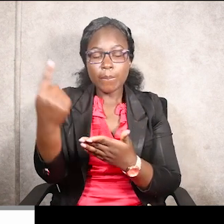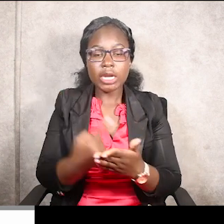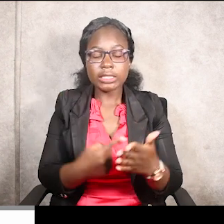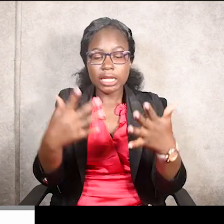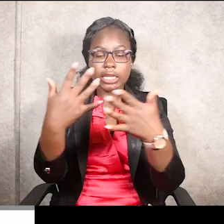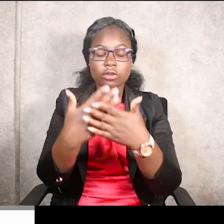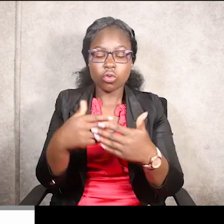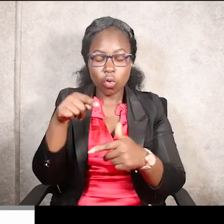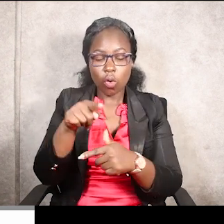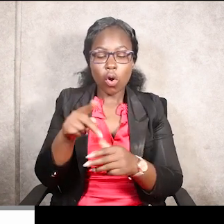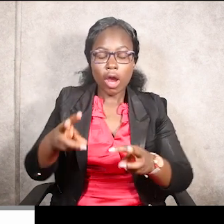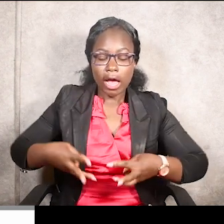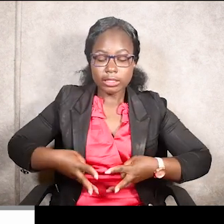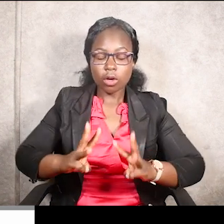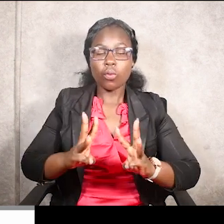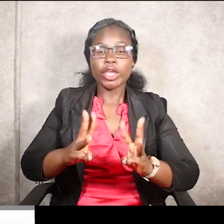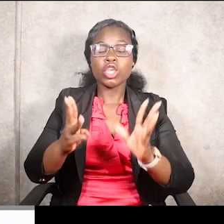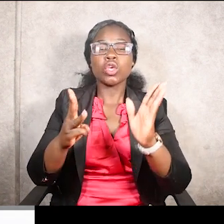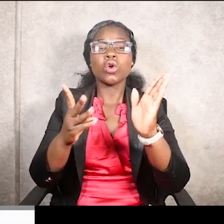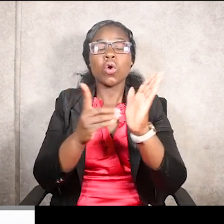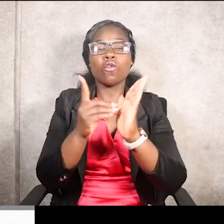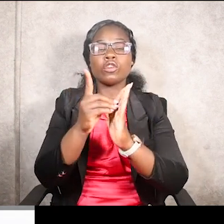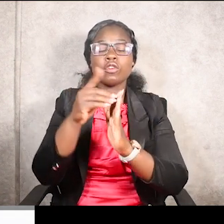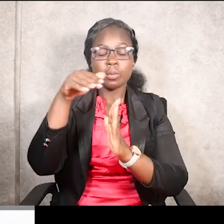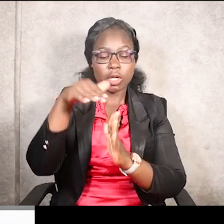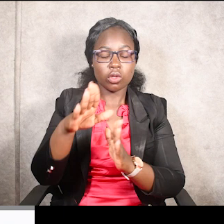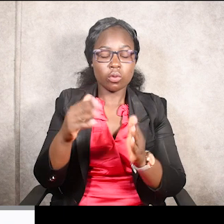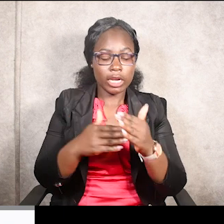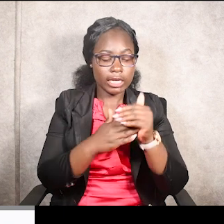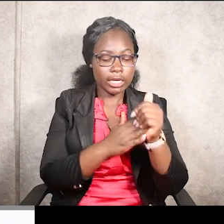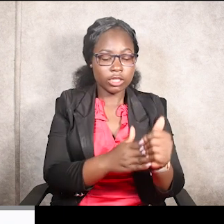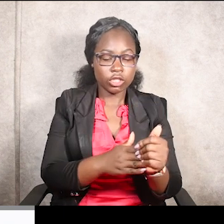self as a way of building your leadership competencies.